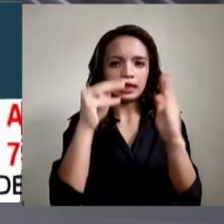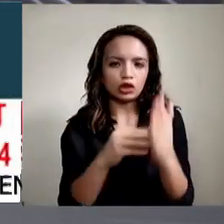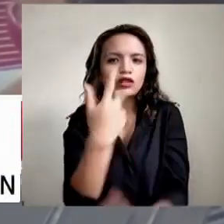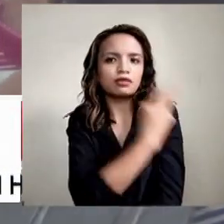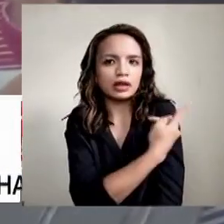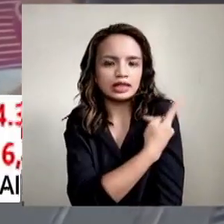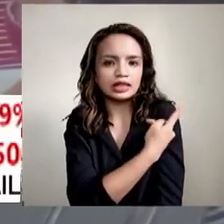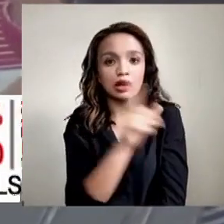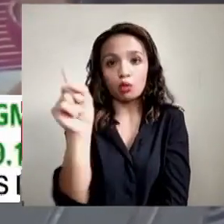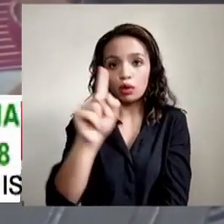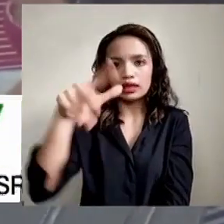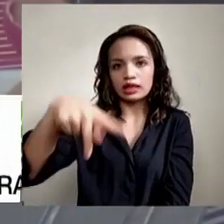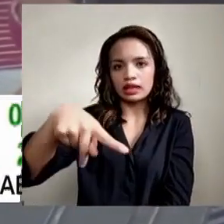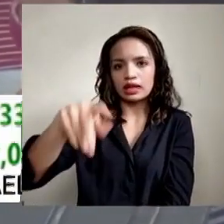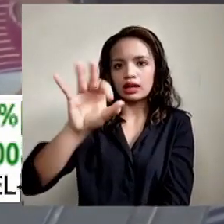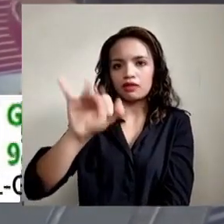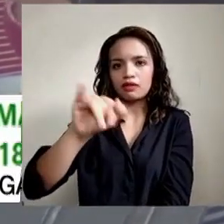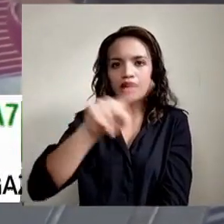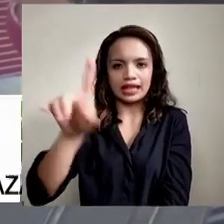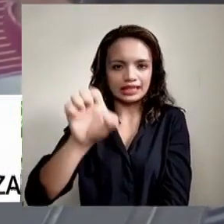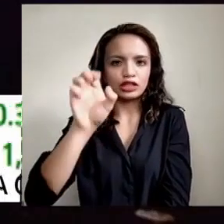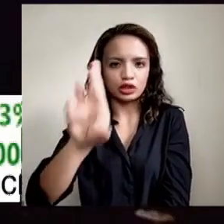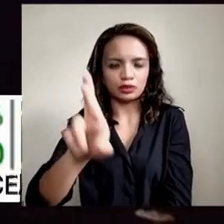Pfizer jabs.